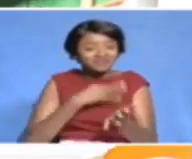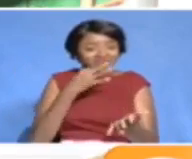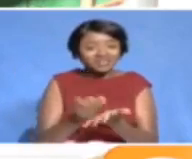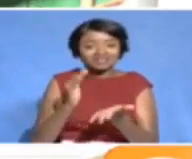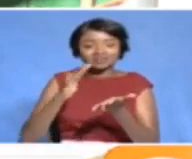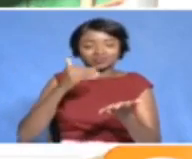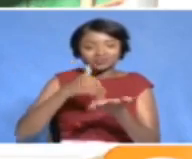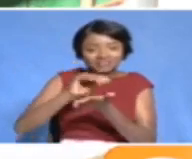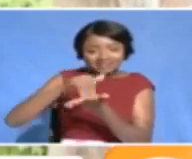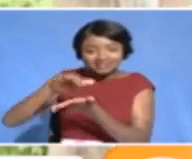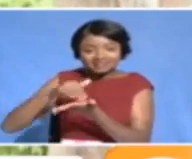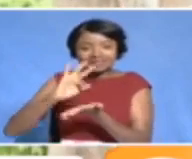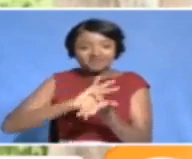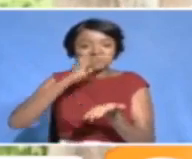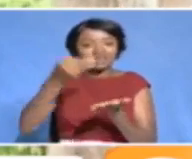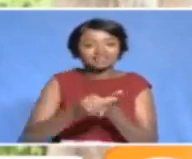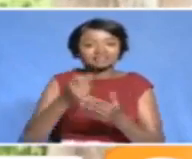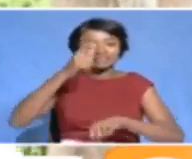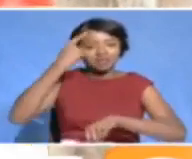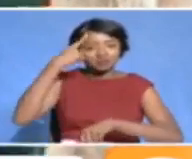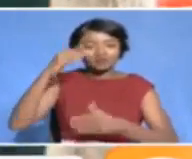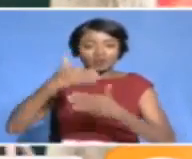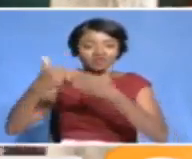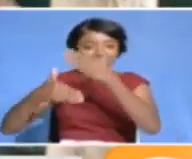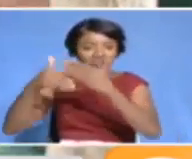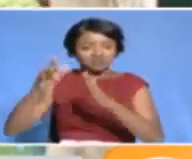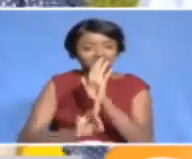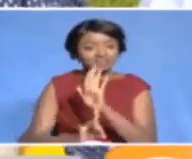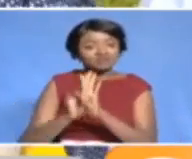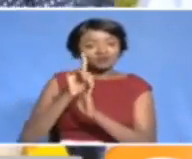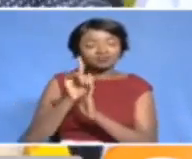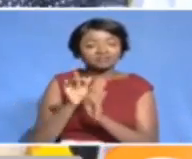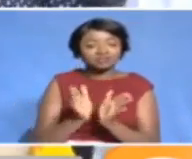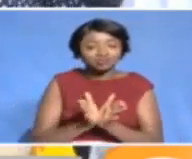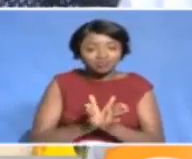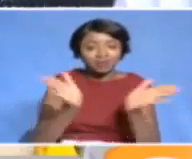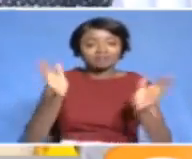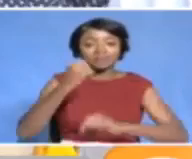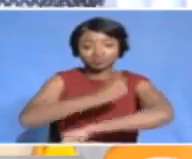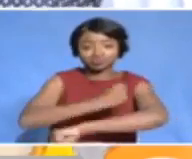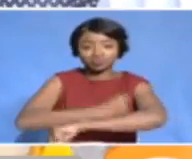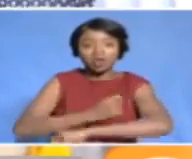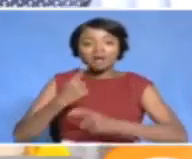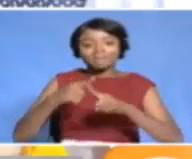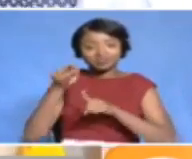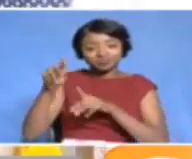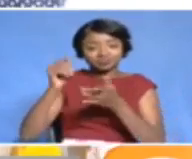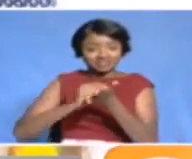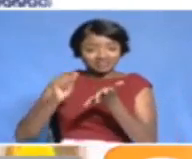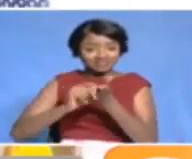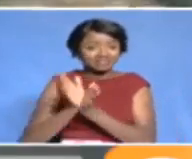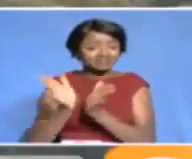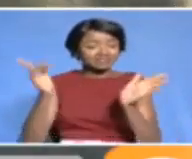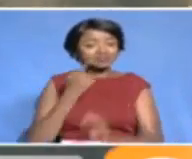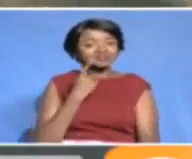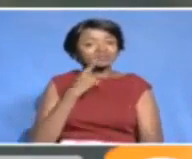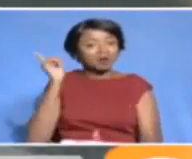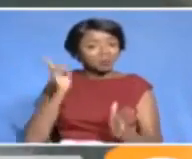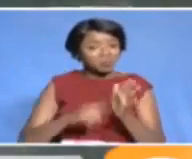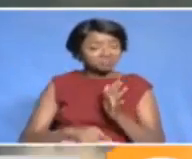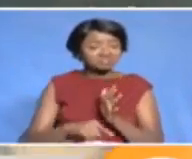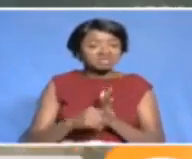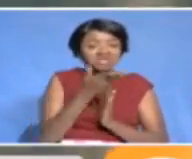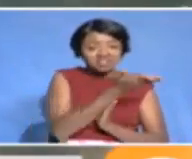finances allocated for infrastructure development into public schools. KUPPET Secretary General Akelo Misori says the children might have